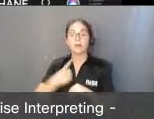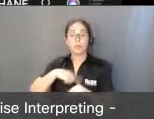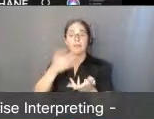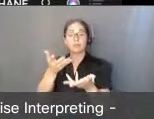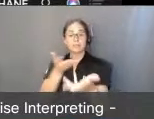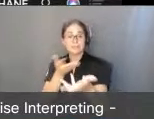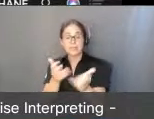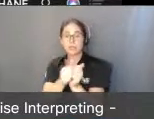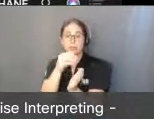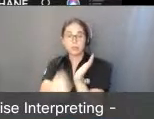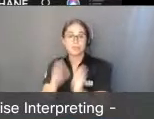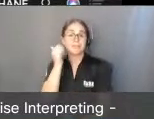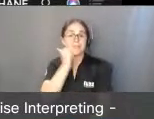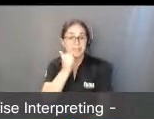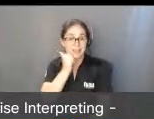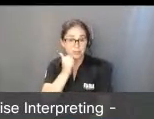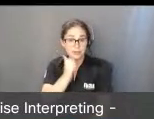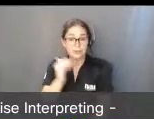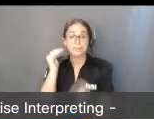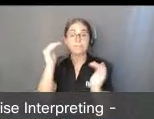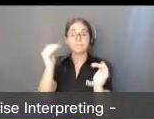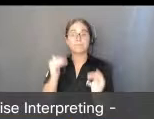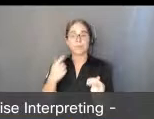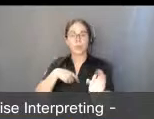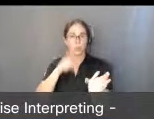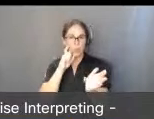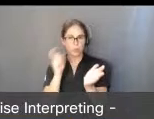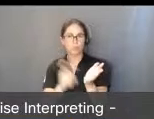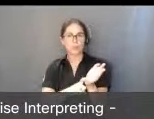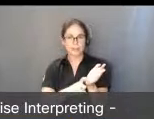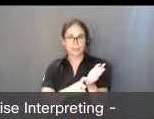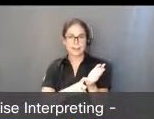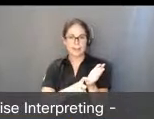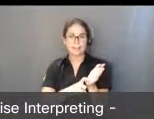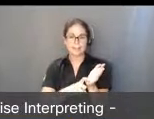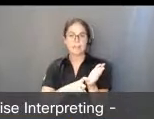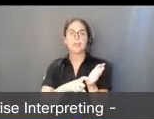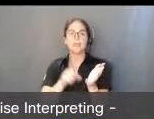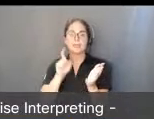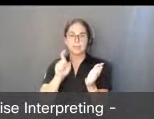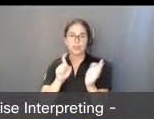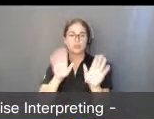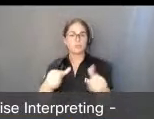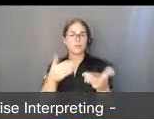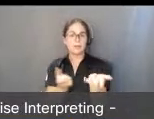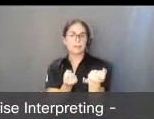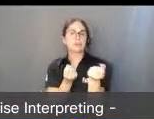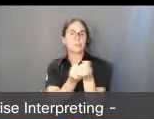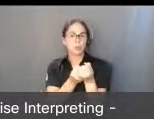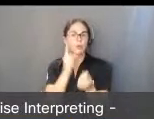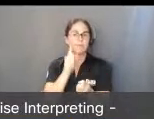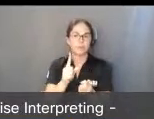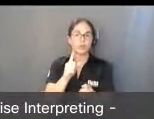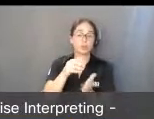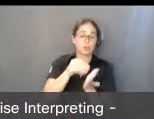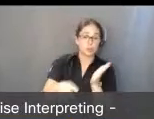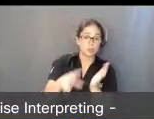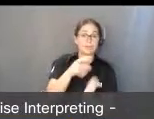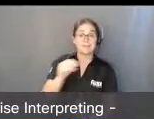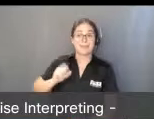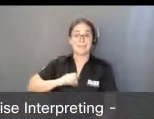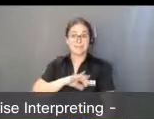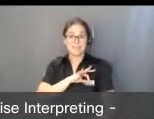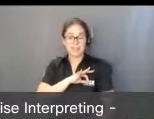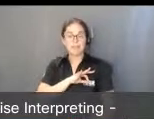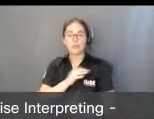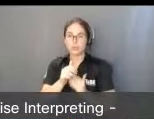daily basis. In addition, we recognize the need to provide a solid system of supports for both students and staff to assist in